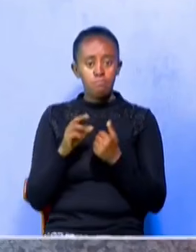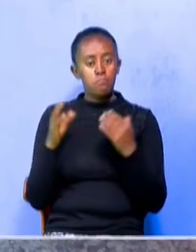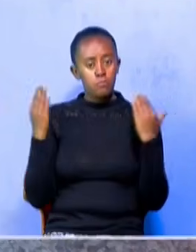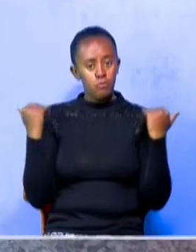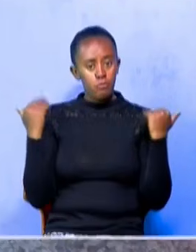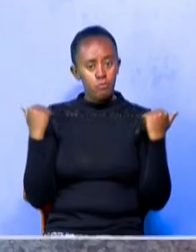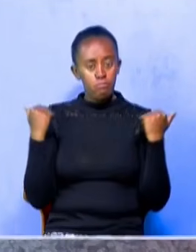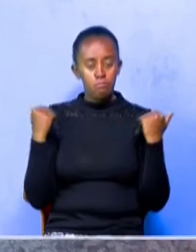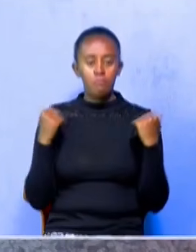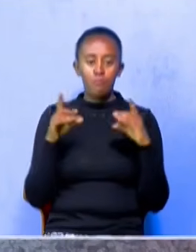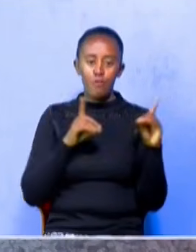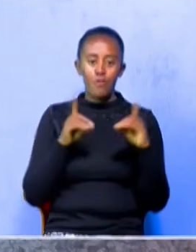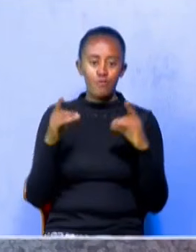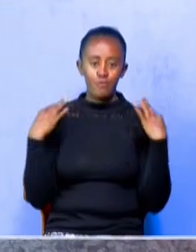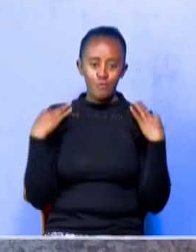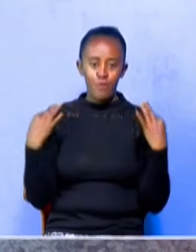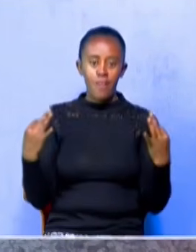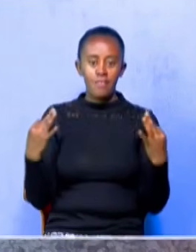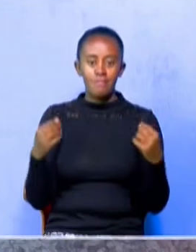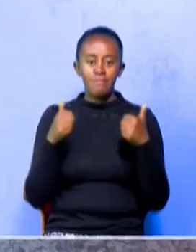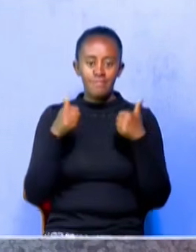I hope you are doing well. That's great.